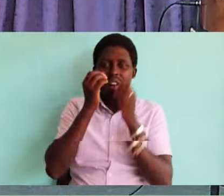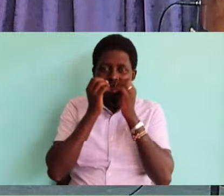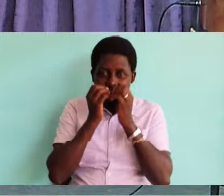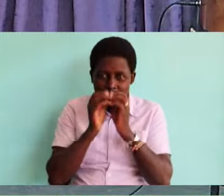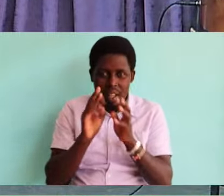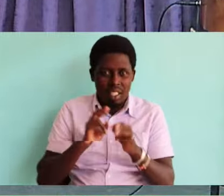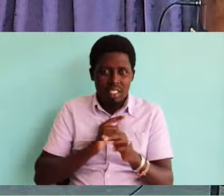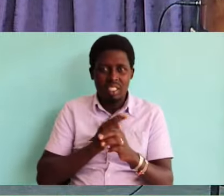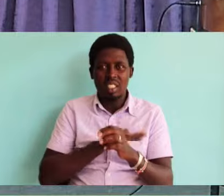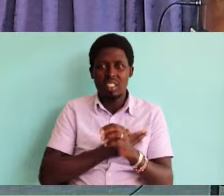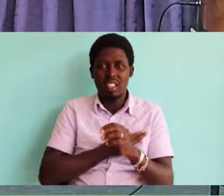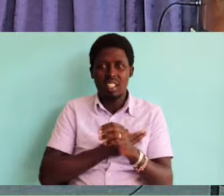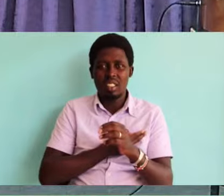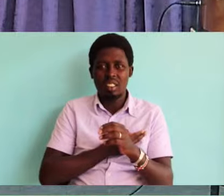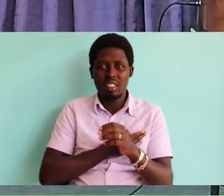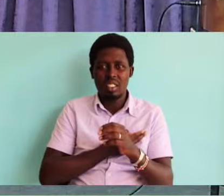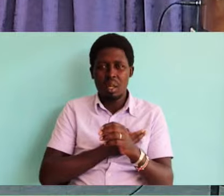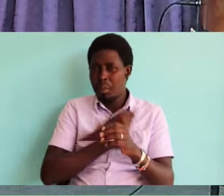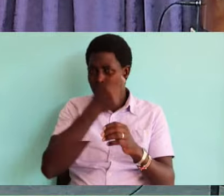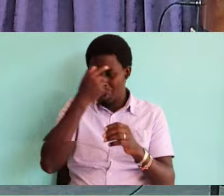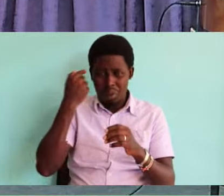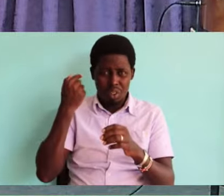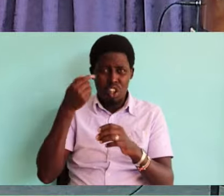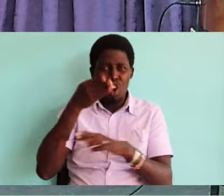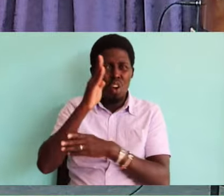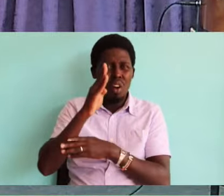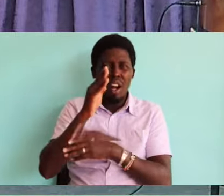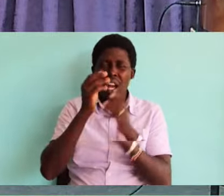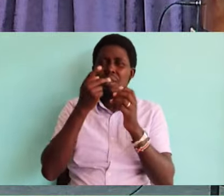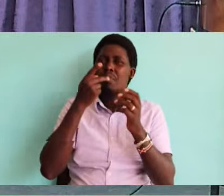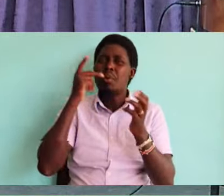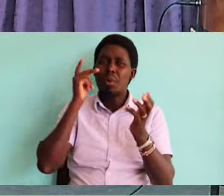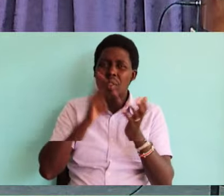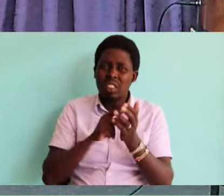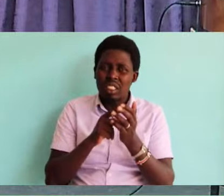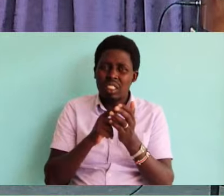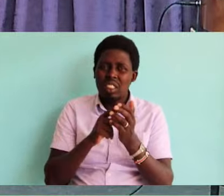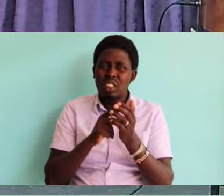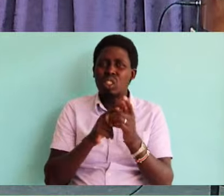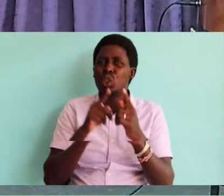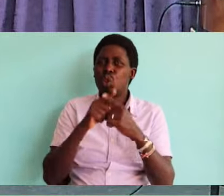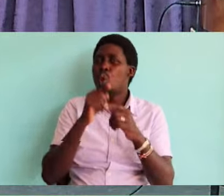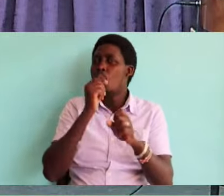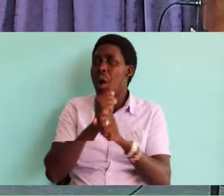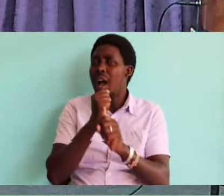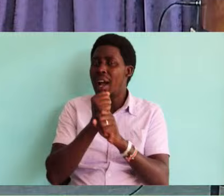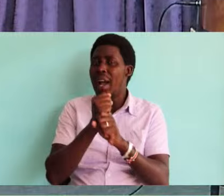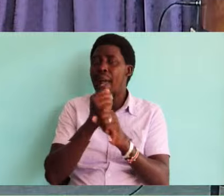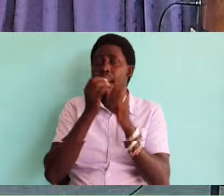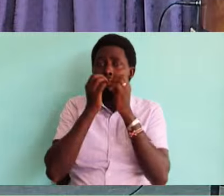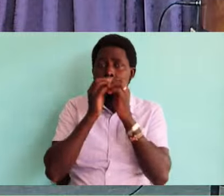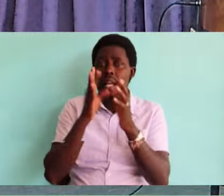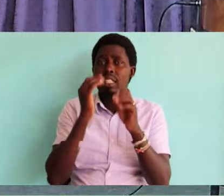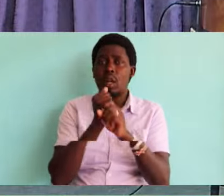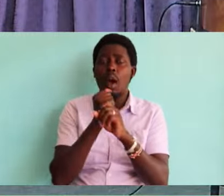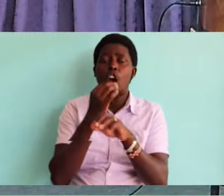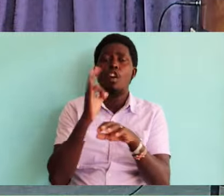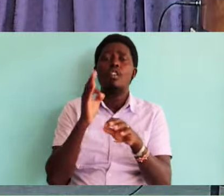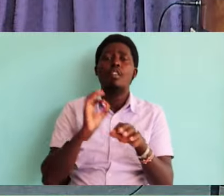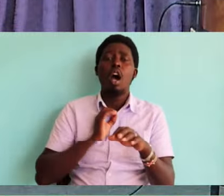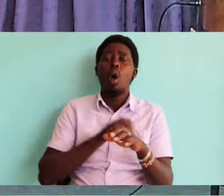blessed the works of our hands. Because God has promised in his word to bless the works of our hands. Whatever you